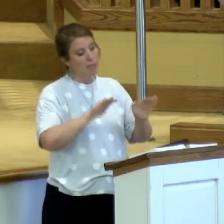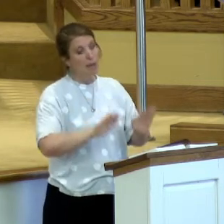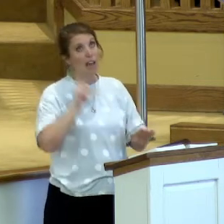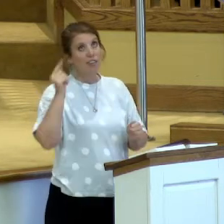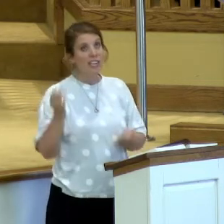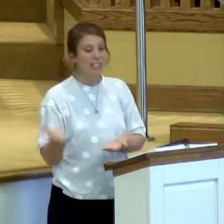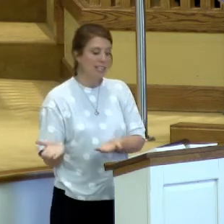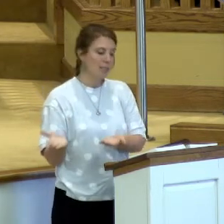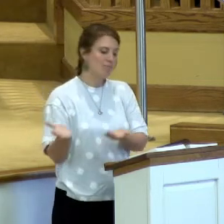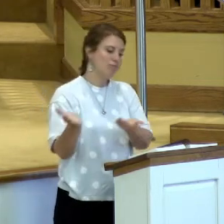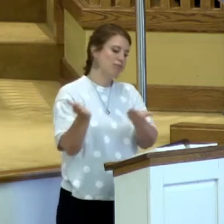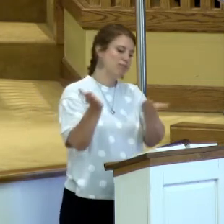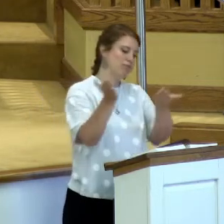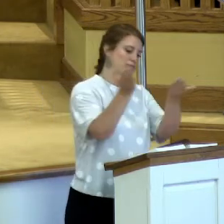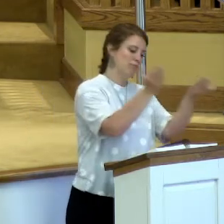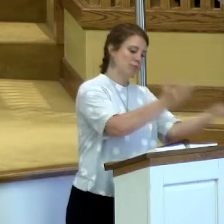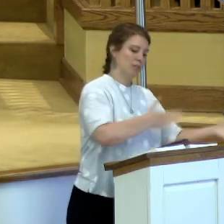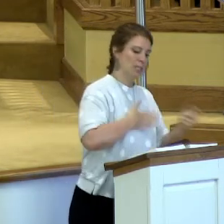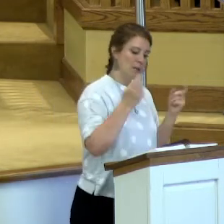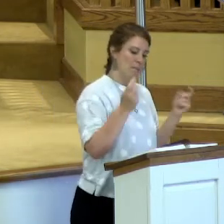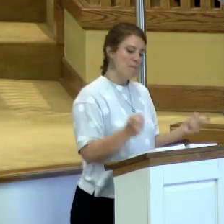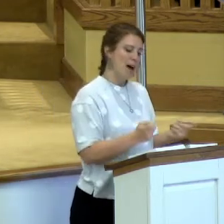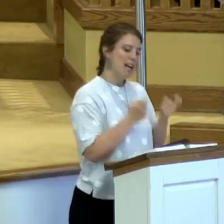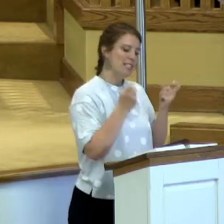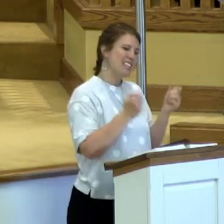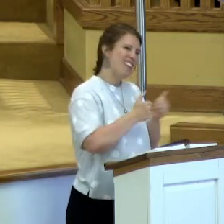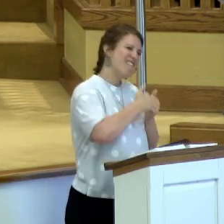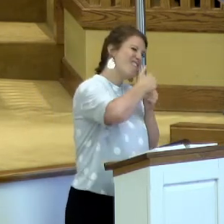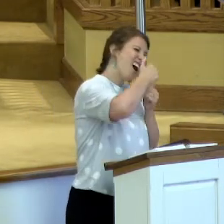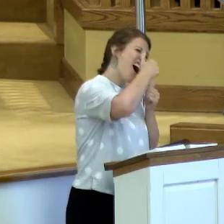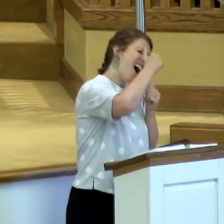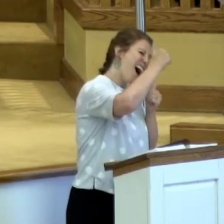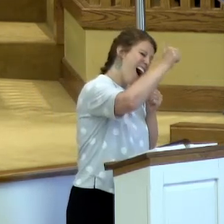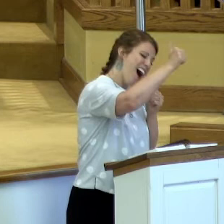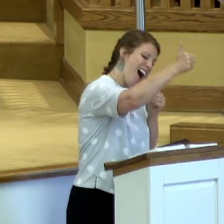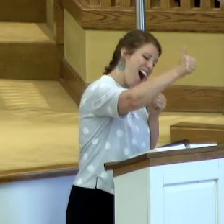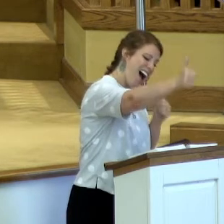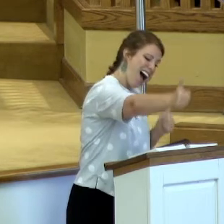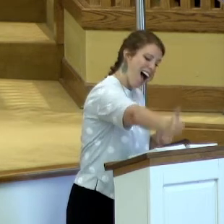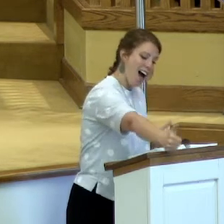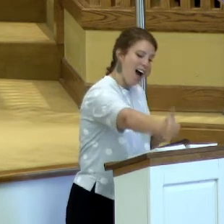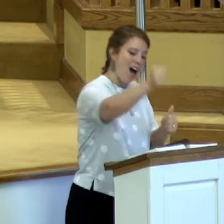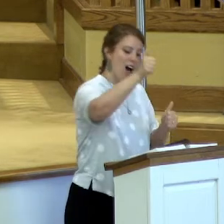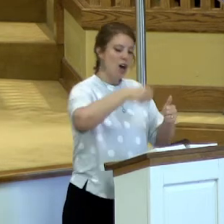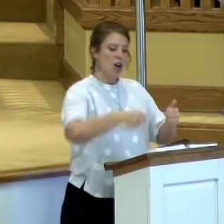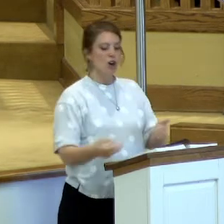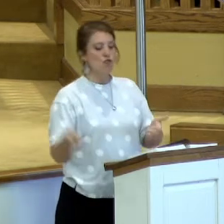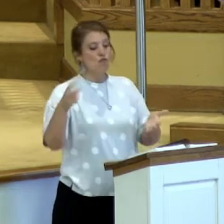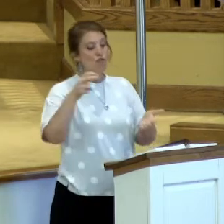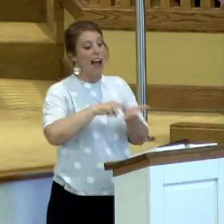me. Buried he carried my sins far away.